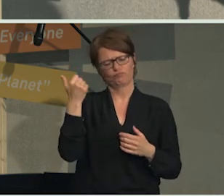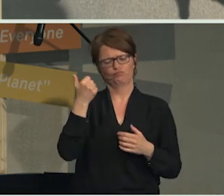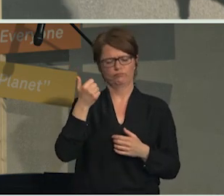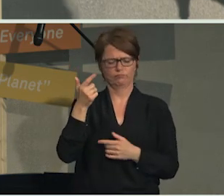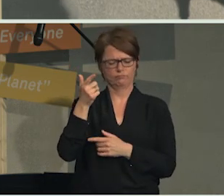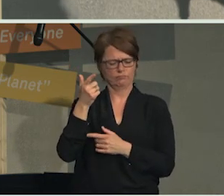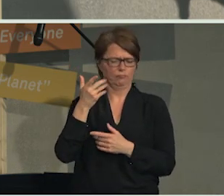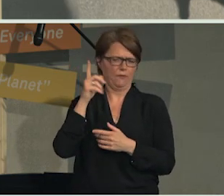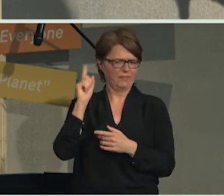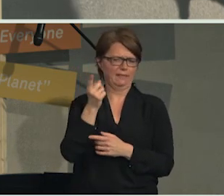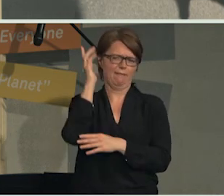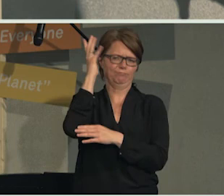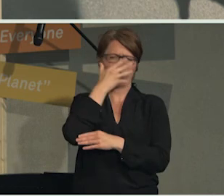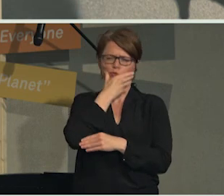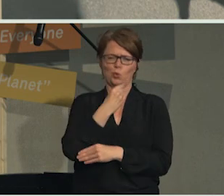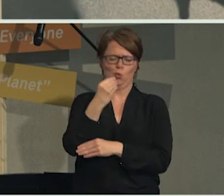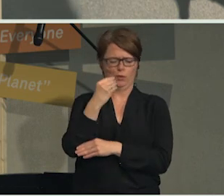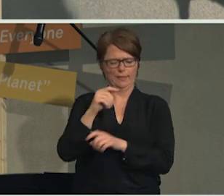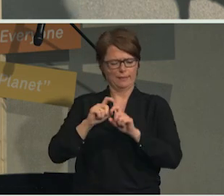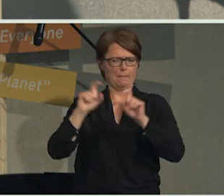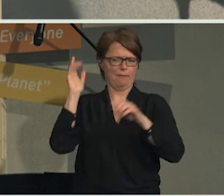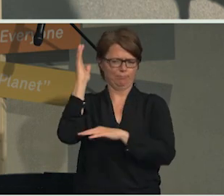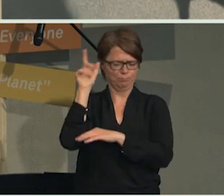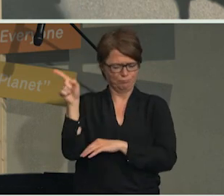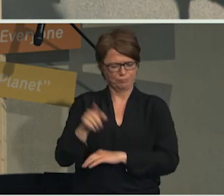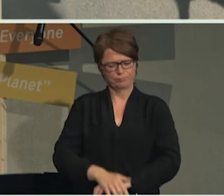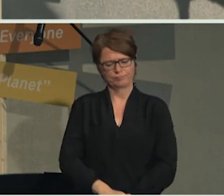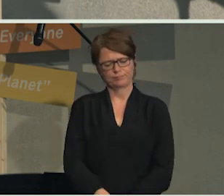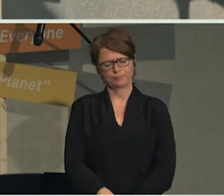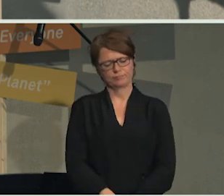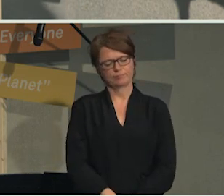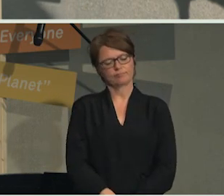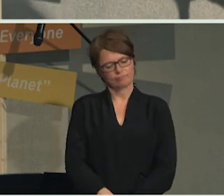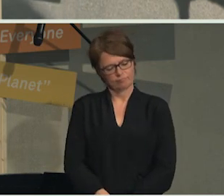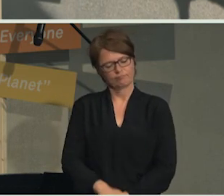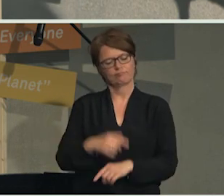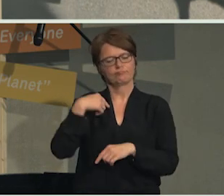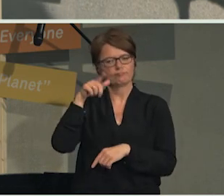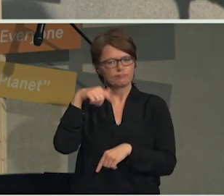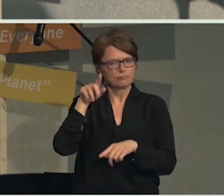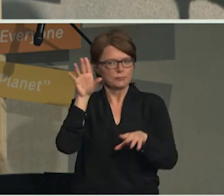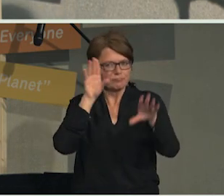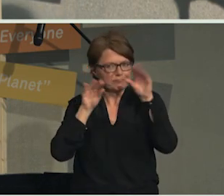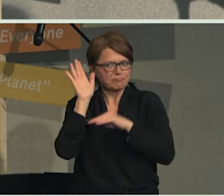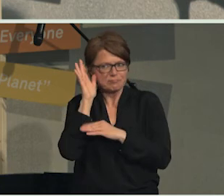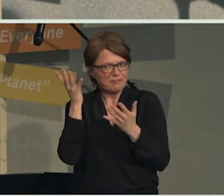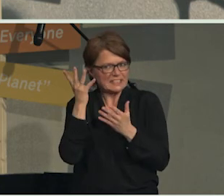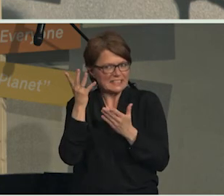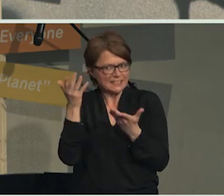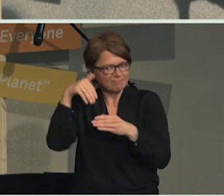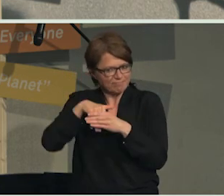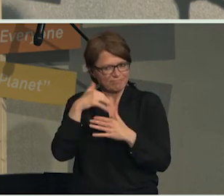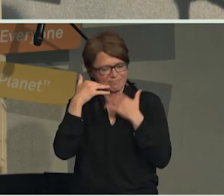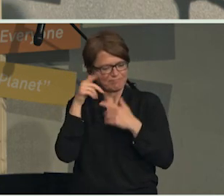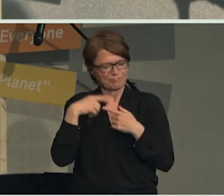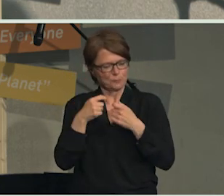Maxim Gorky Theater in Berlin, one of Berlin's state theaters, which focus on the examination and construction of nation, identity, and belonging. She